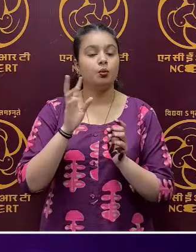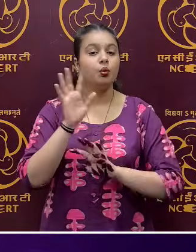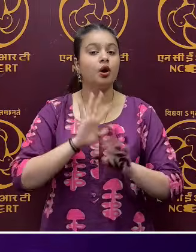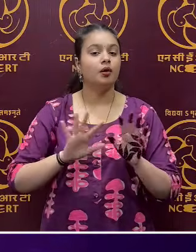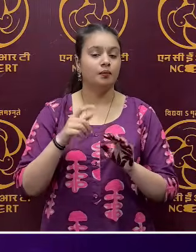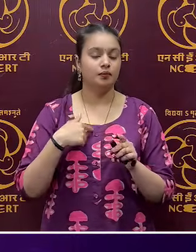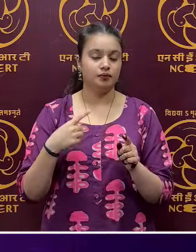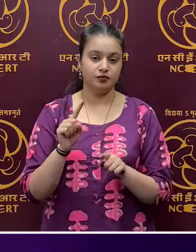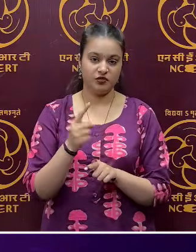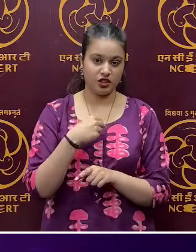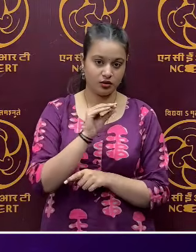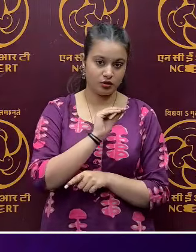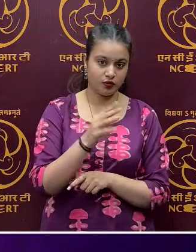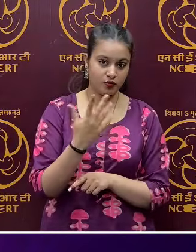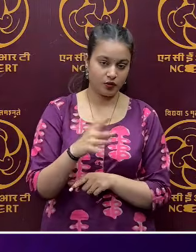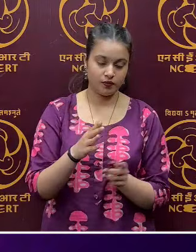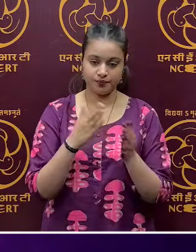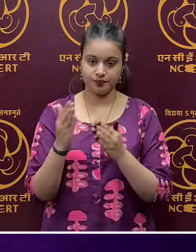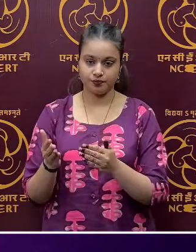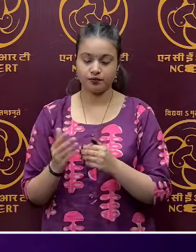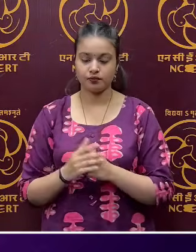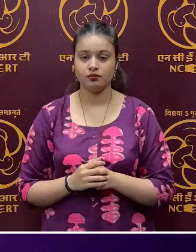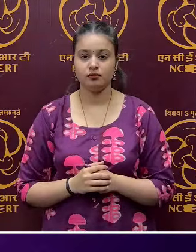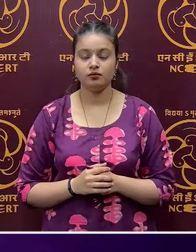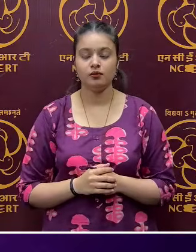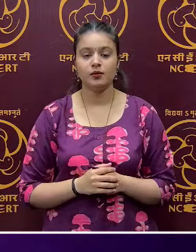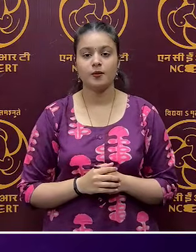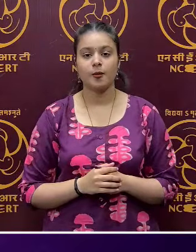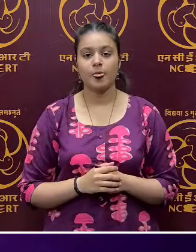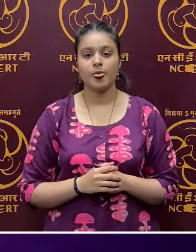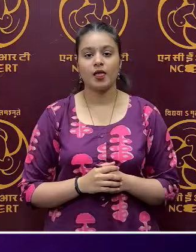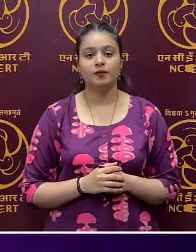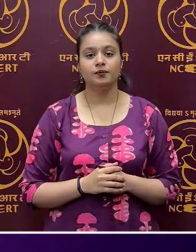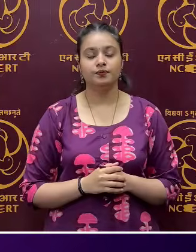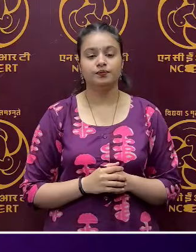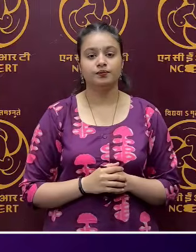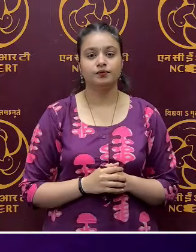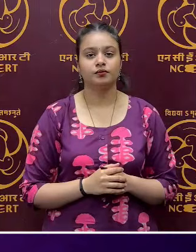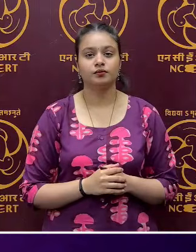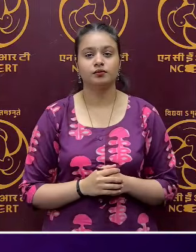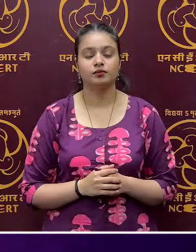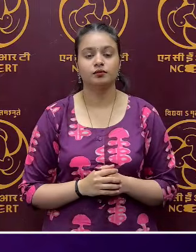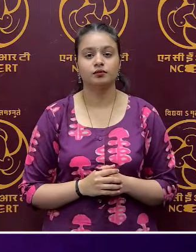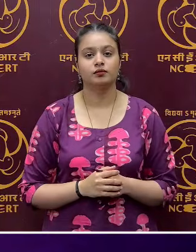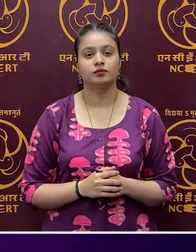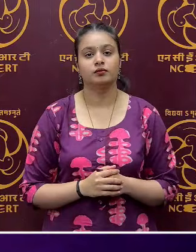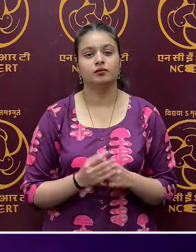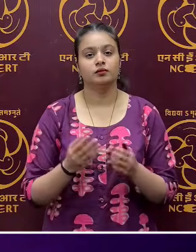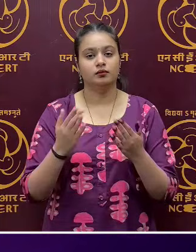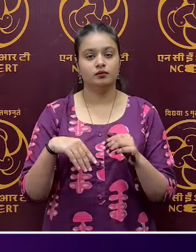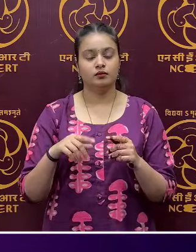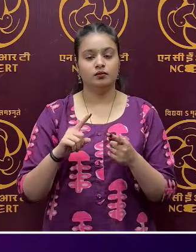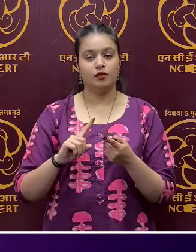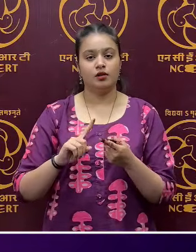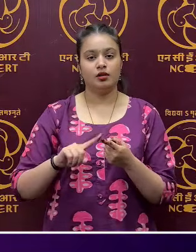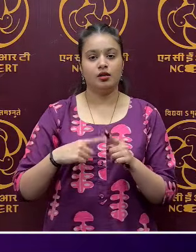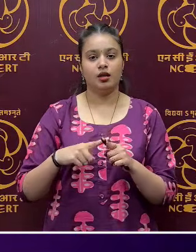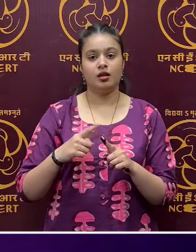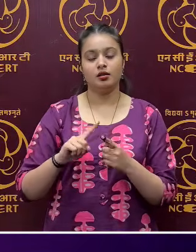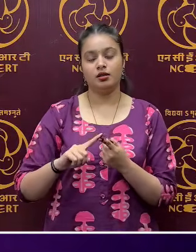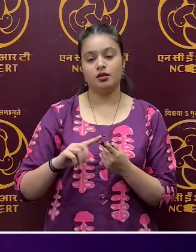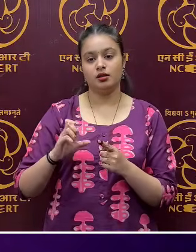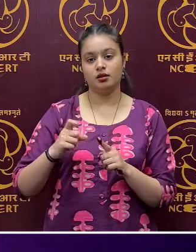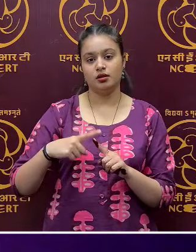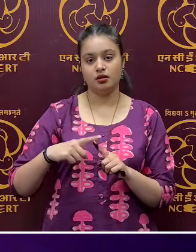beginning, and accept is the opposite, accepting something. EXEPT is